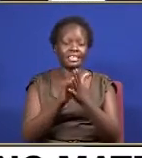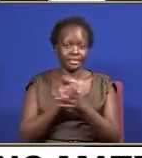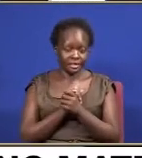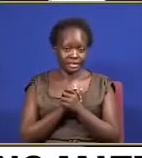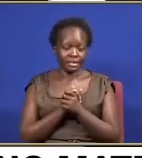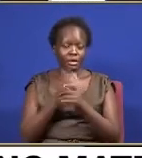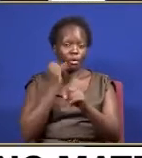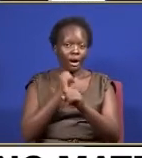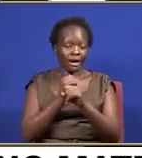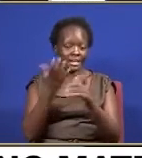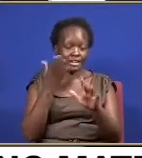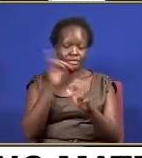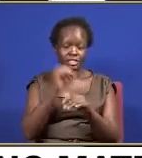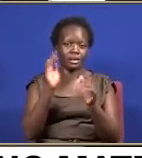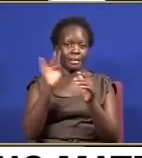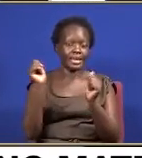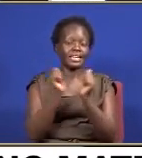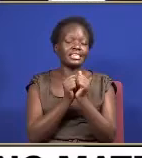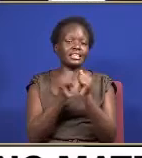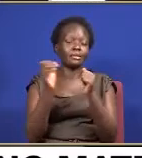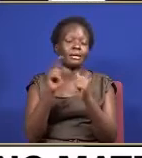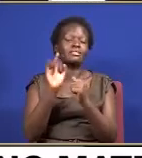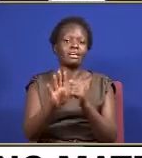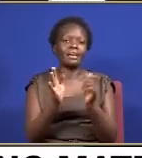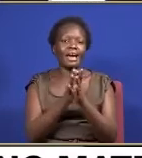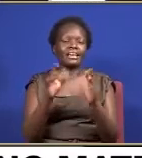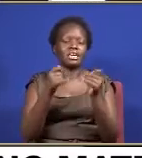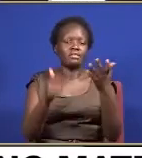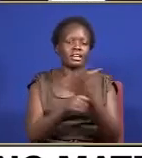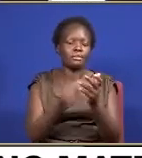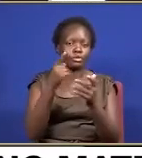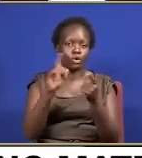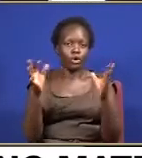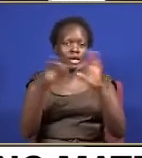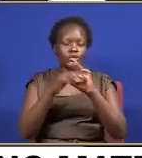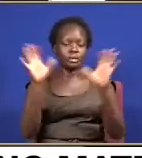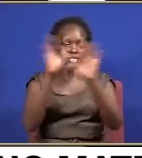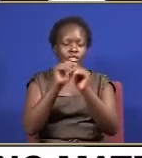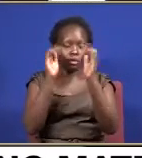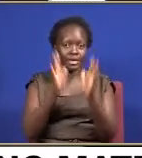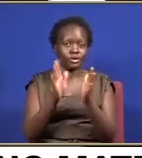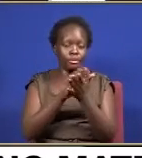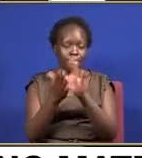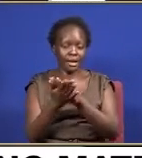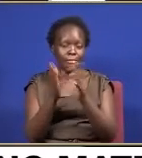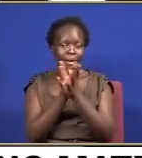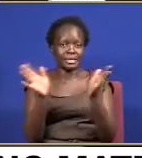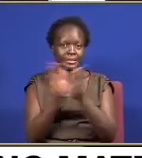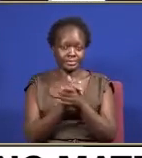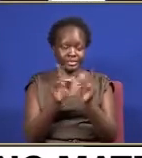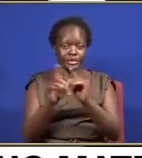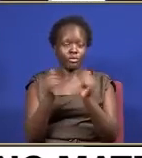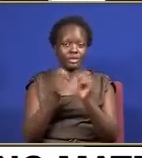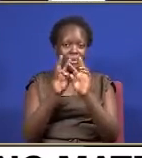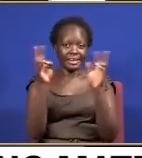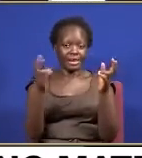by the 10th of May and will present a suitable name to the coalition's presidential candidate, who will make it public. According to the panel, for